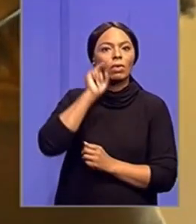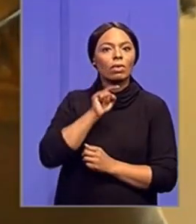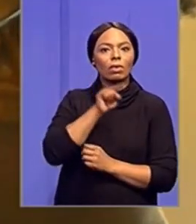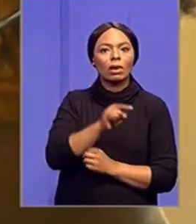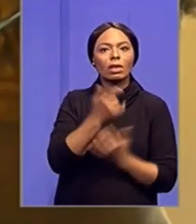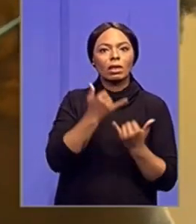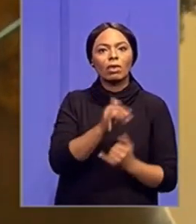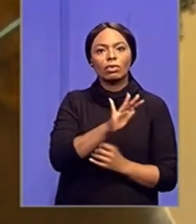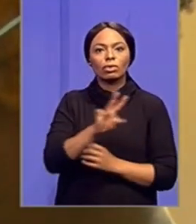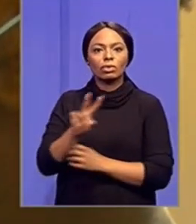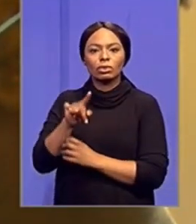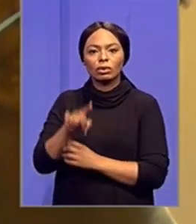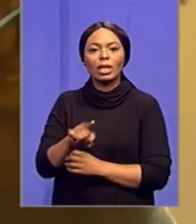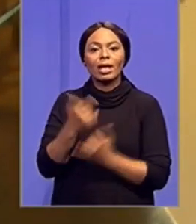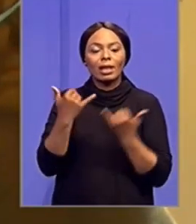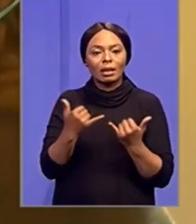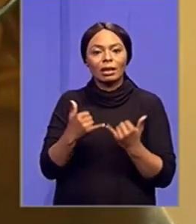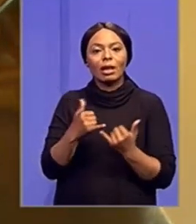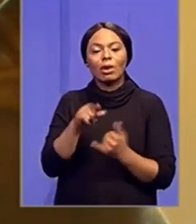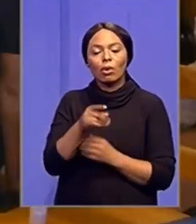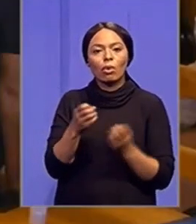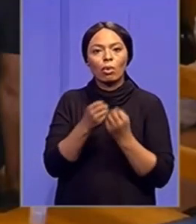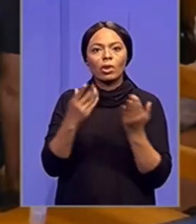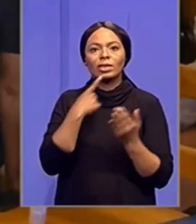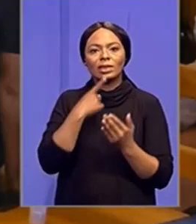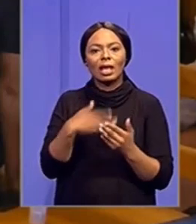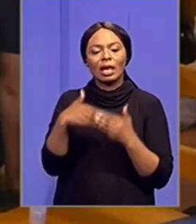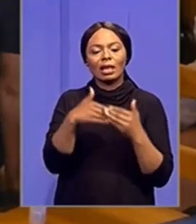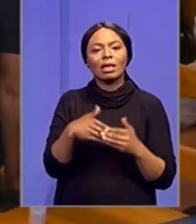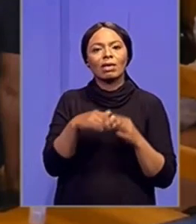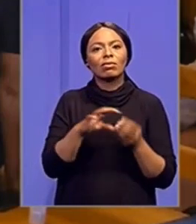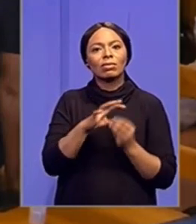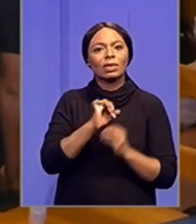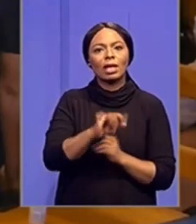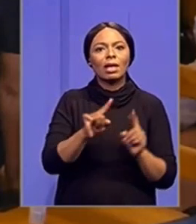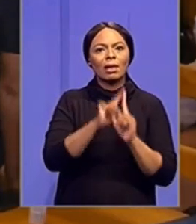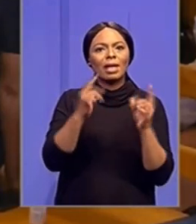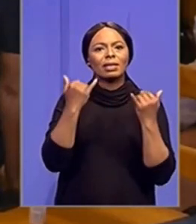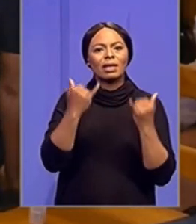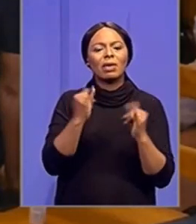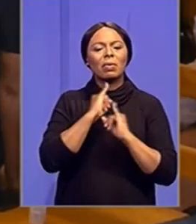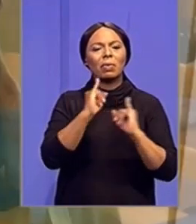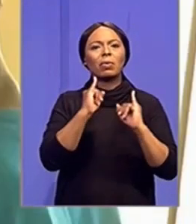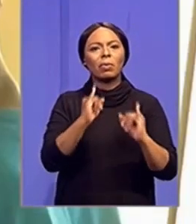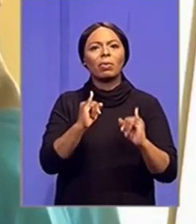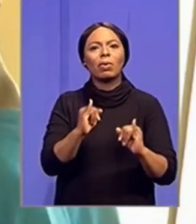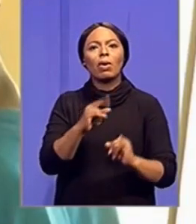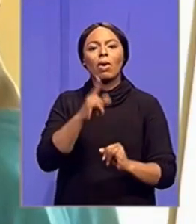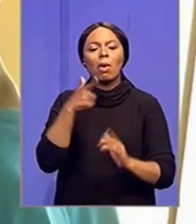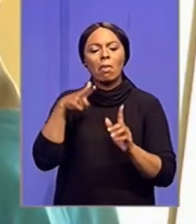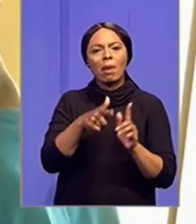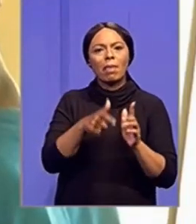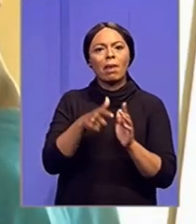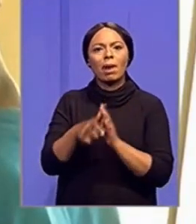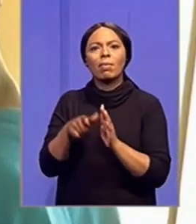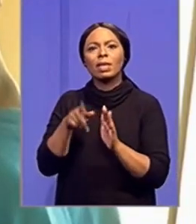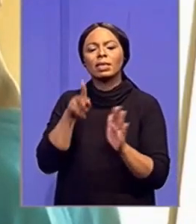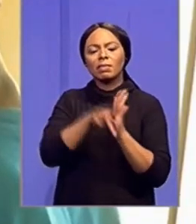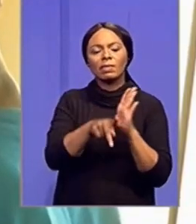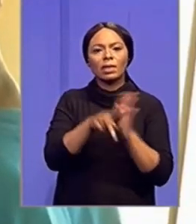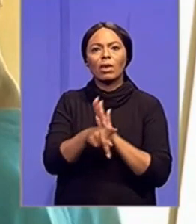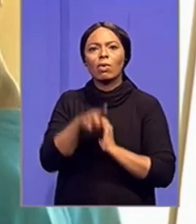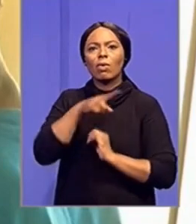ke pheiane ka gabo mme mabarabara a re o dirile bošula jo morago ga dikgagano tša gore ke mang a swanetšeng go